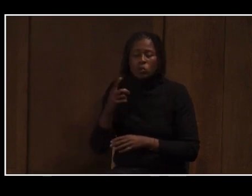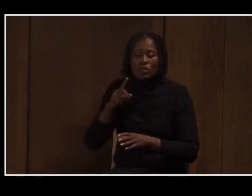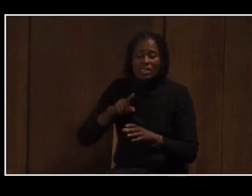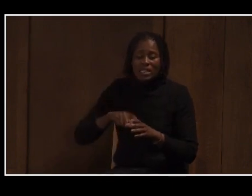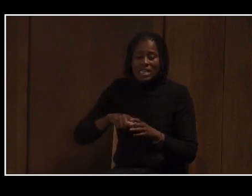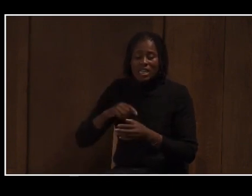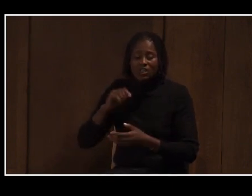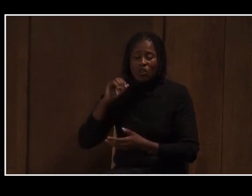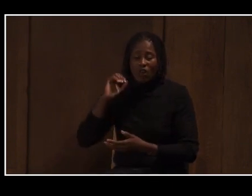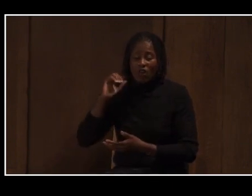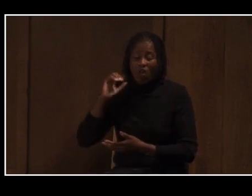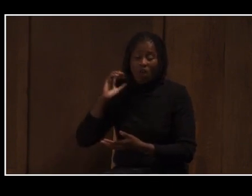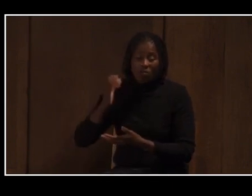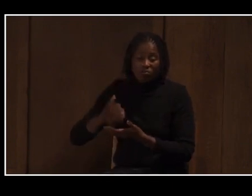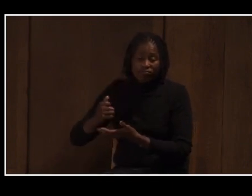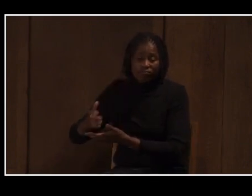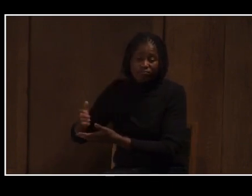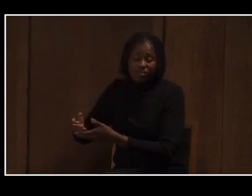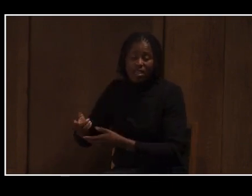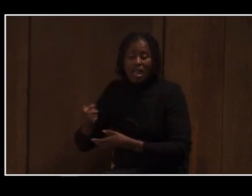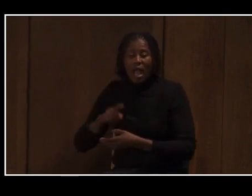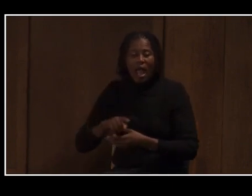side of hipster anthropology.